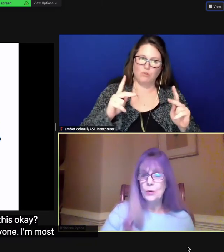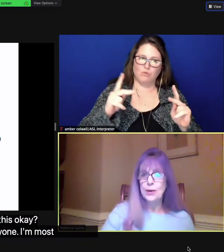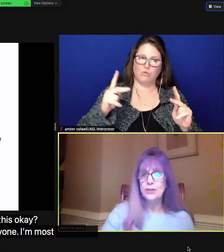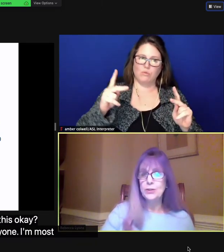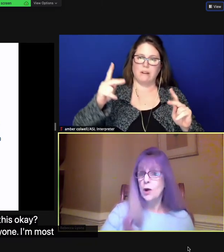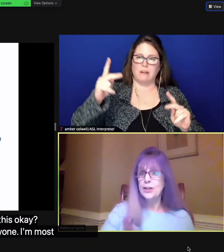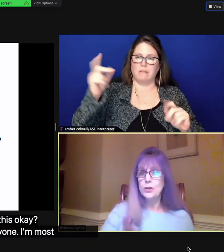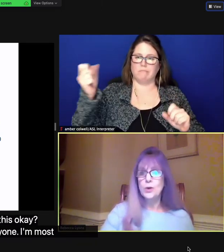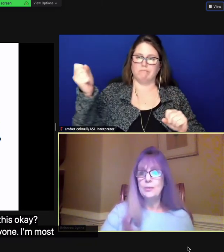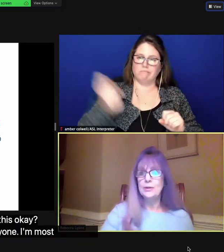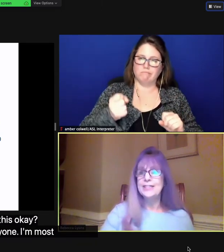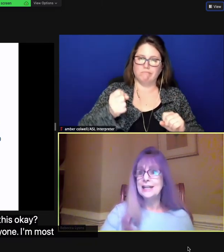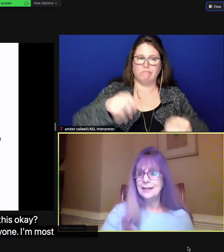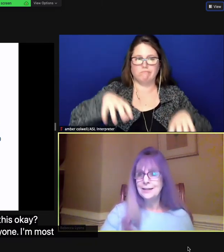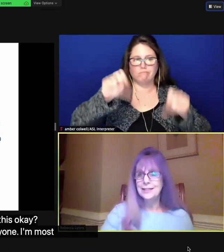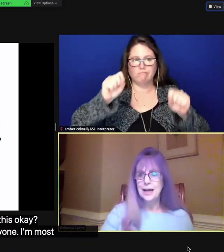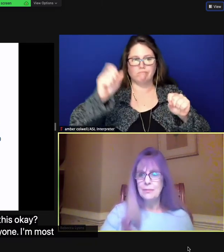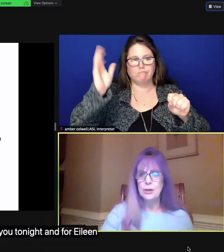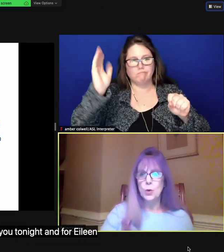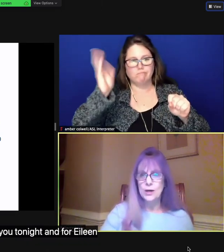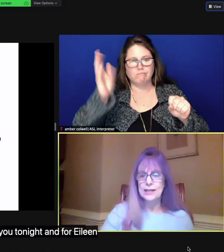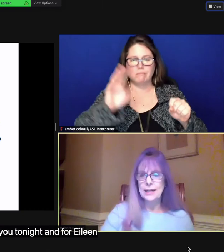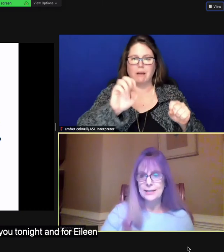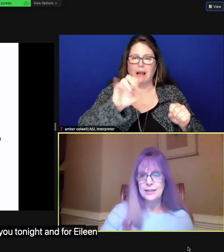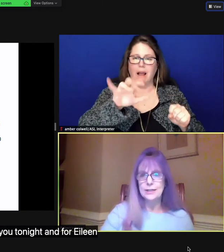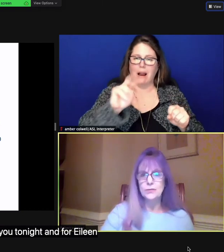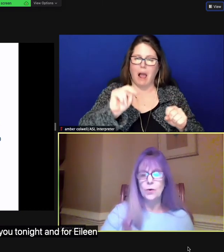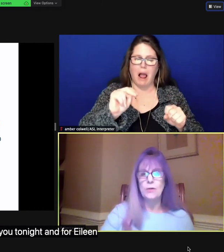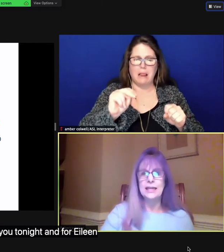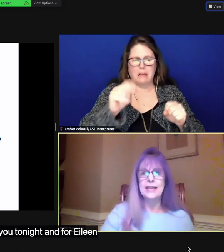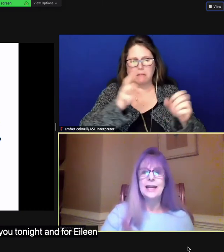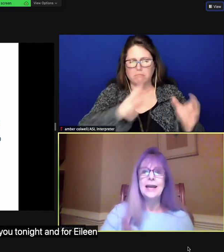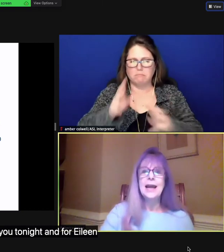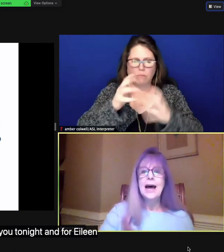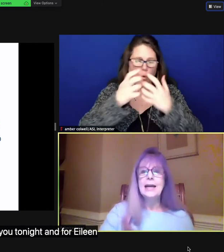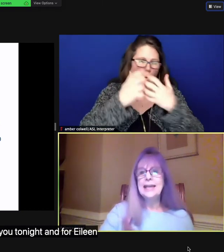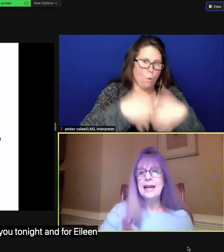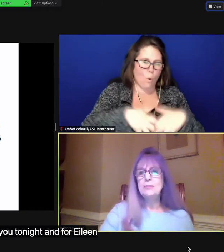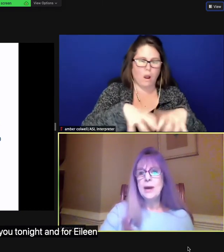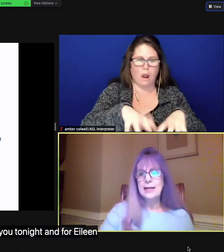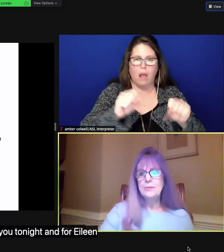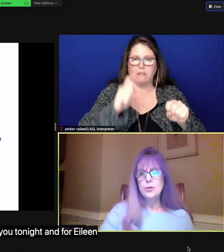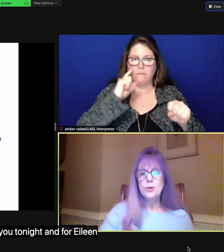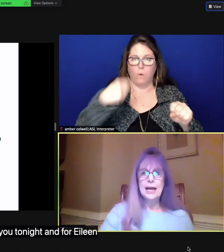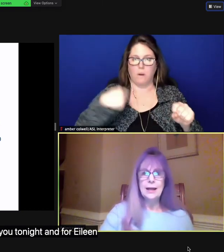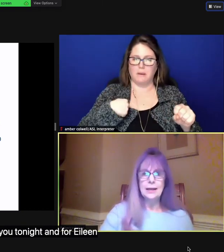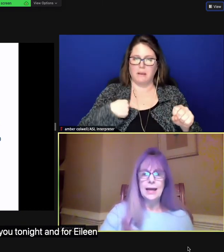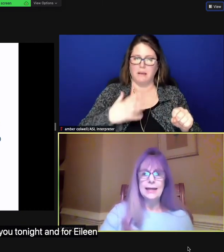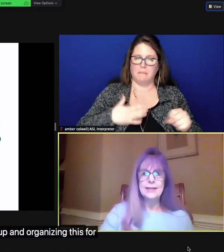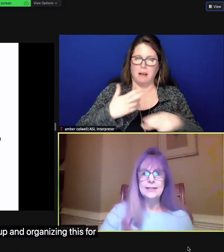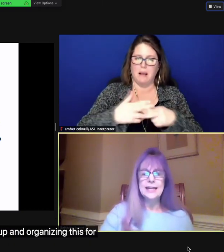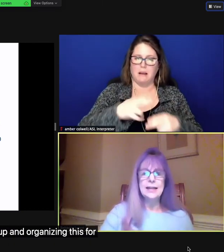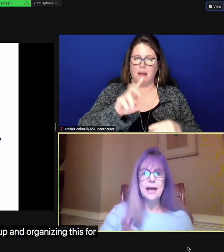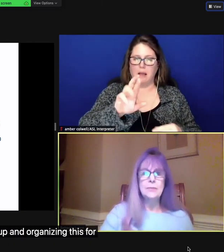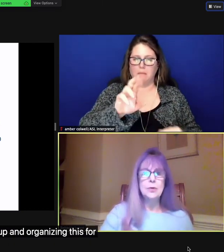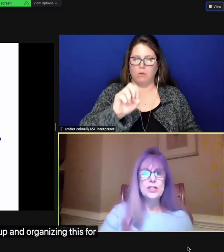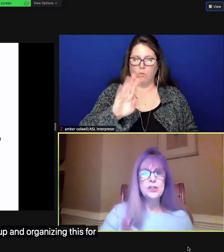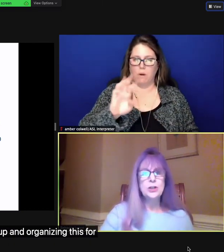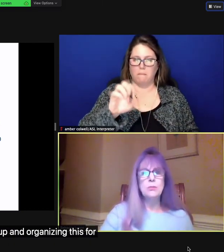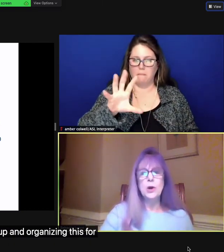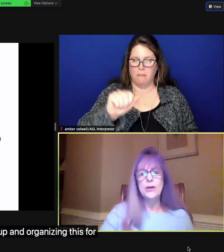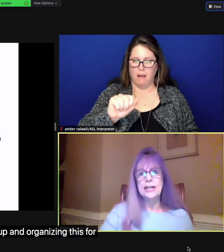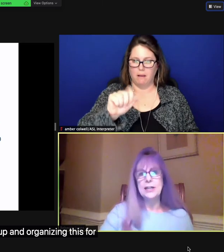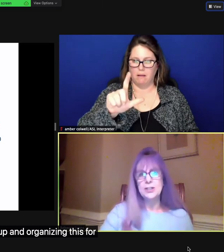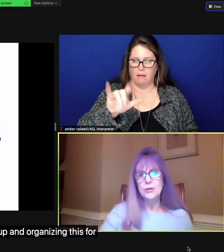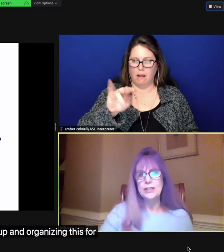Eileen going to all the trouble setting this up and organizing this for me. Again, my name's Rebecca Lyons, and I'm a